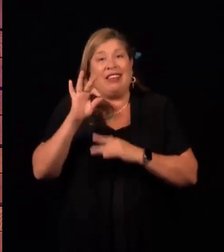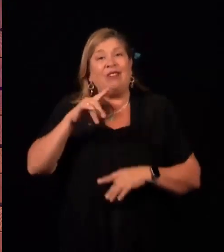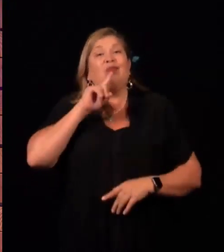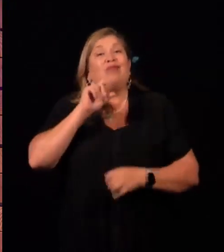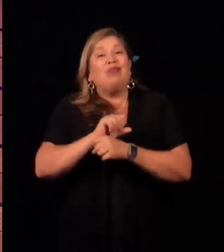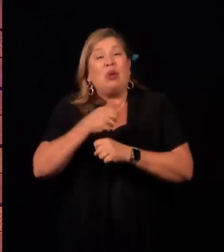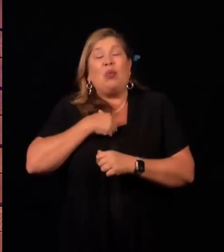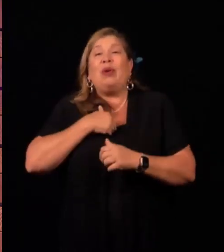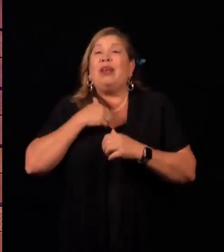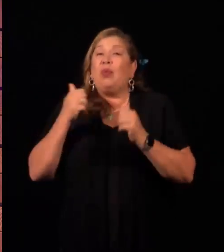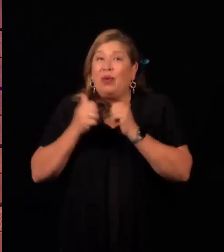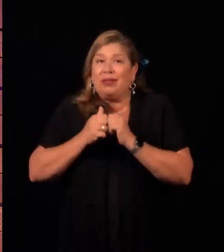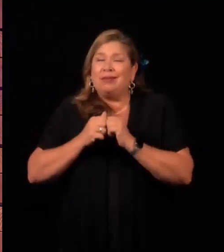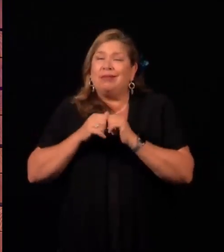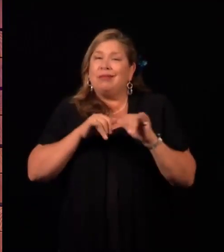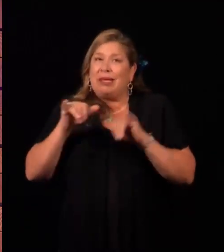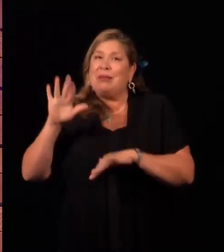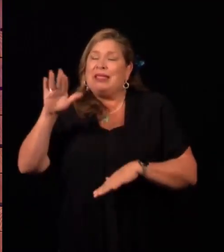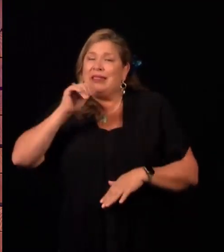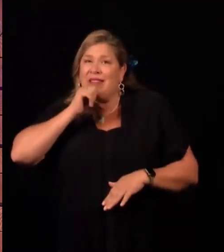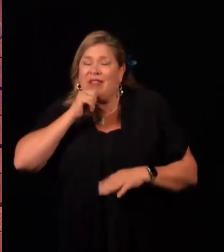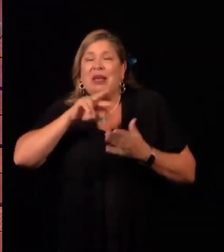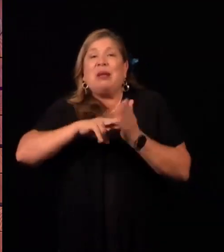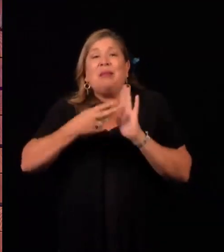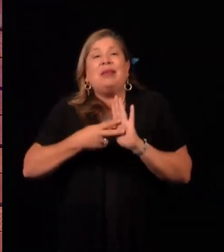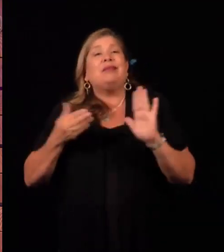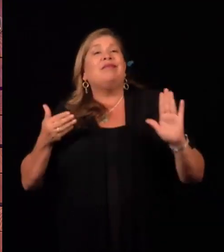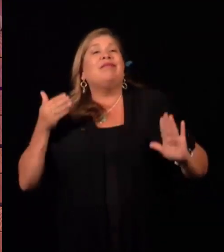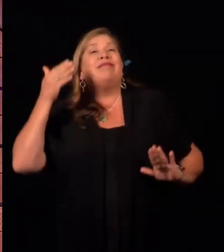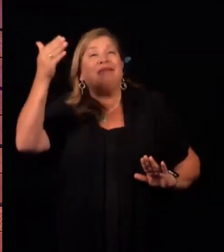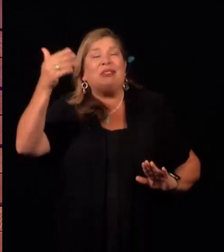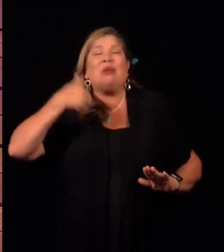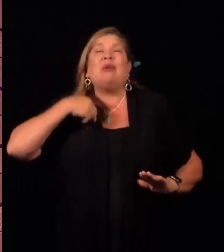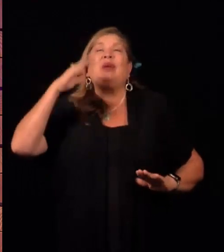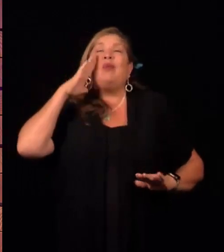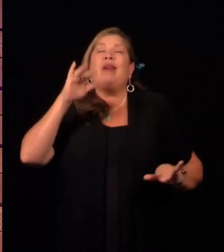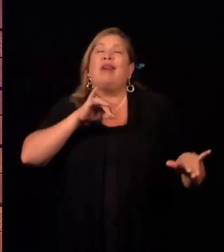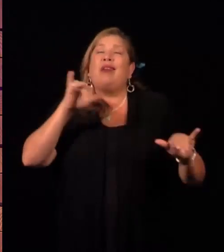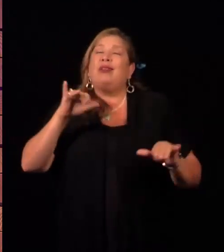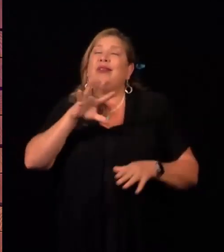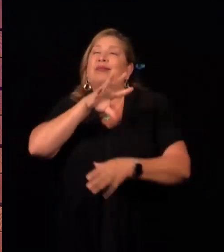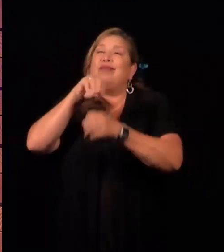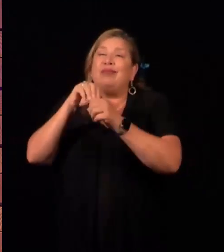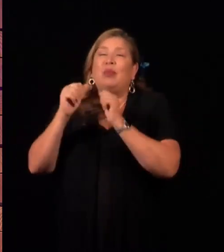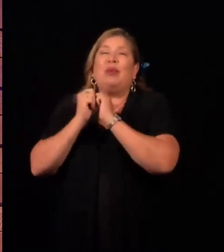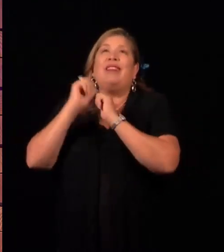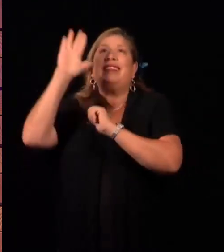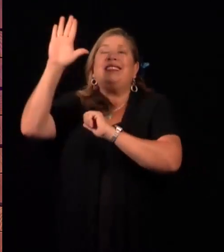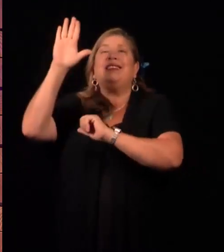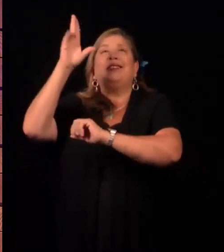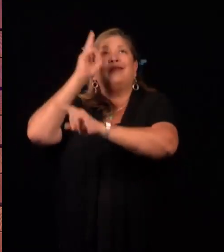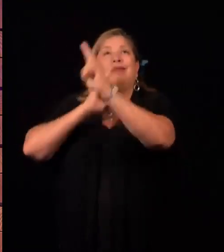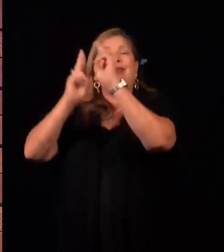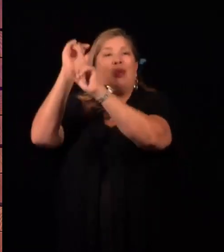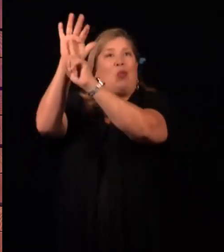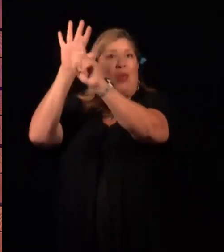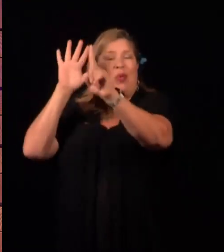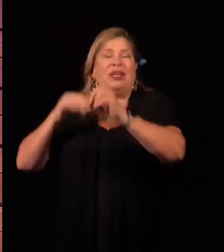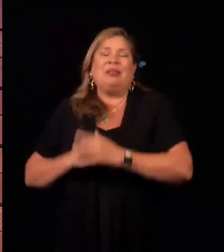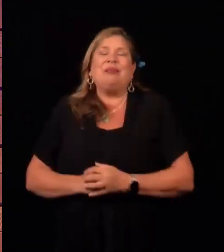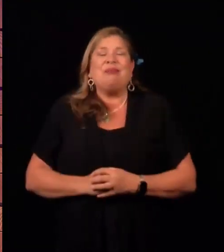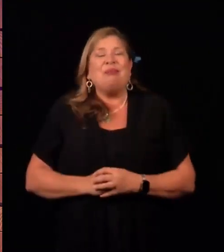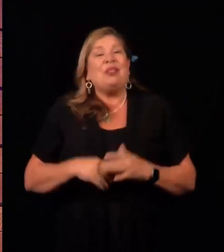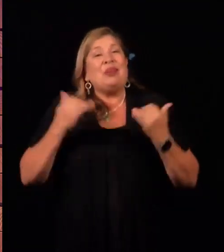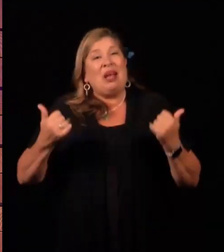in His sufferings in order that we may also share in His glory. So let's go ahead and begin this time of